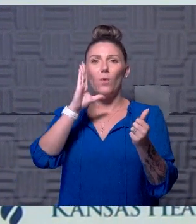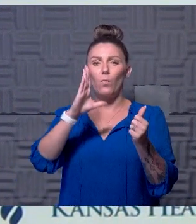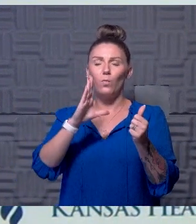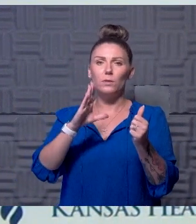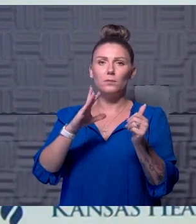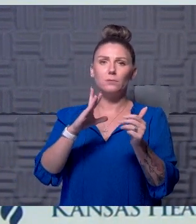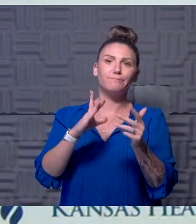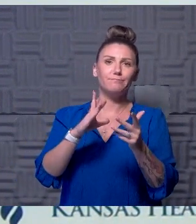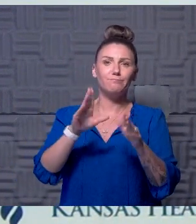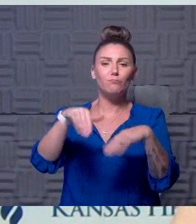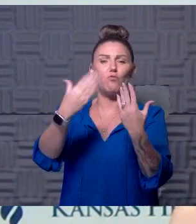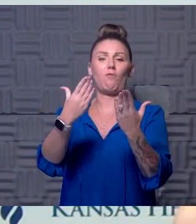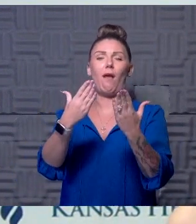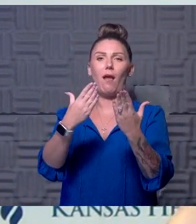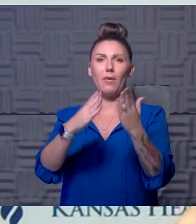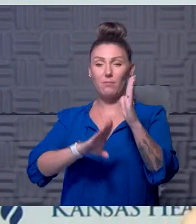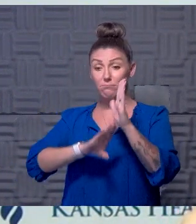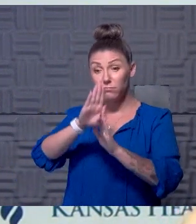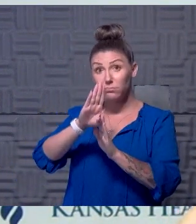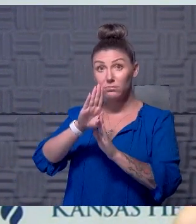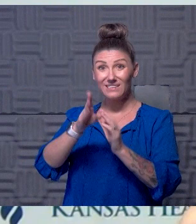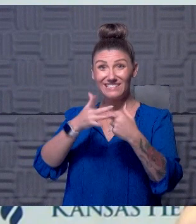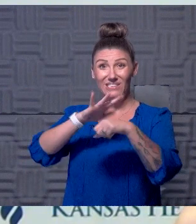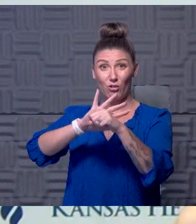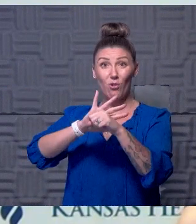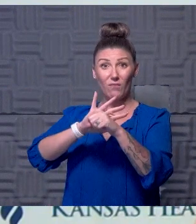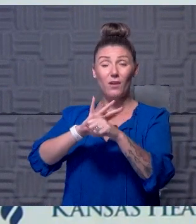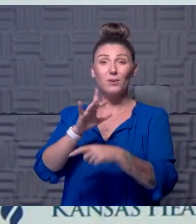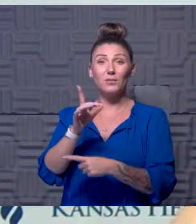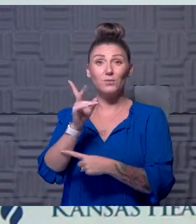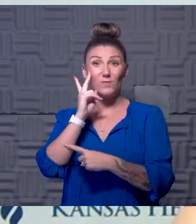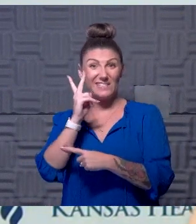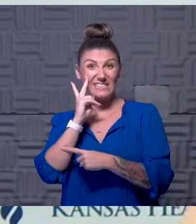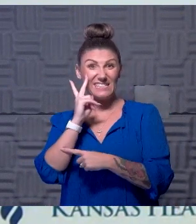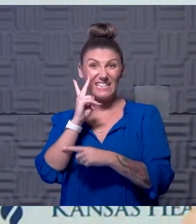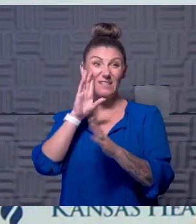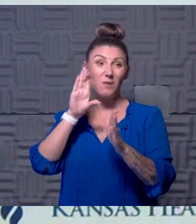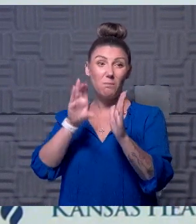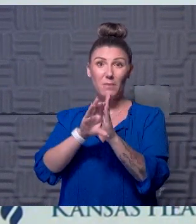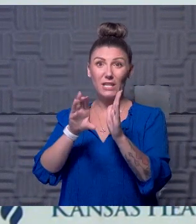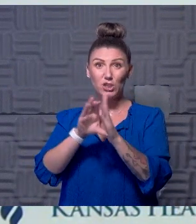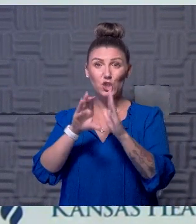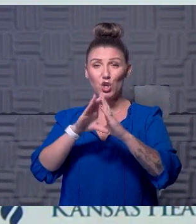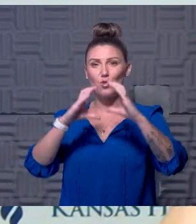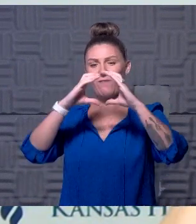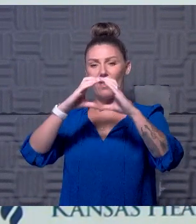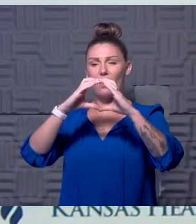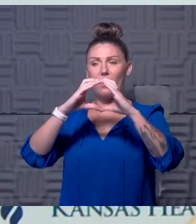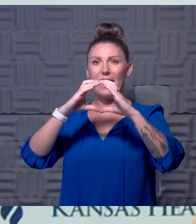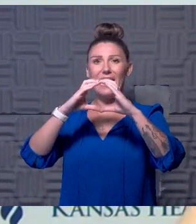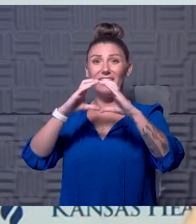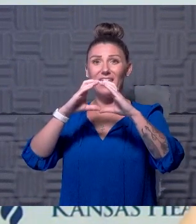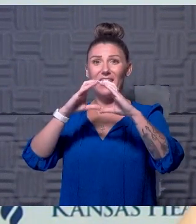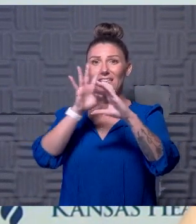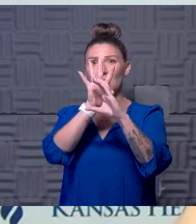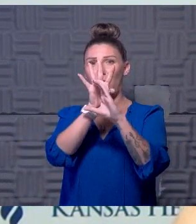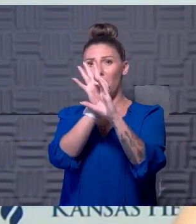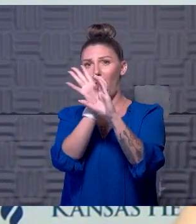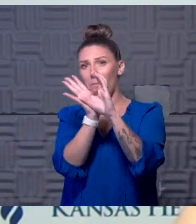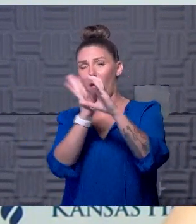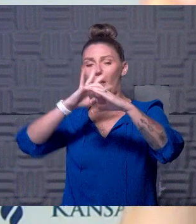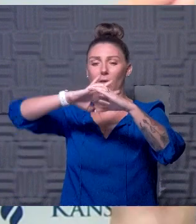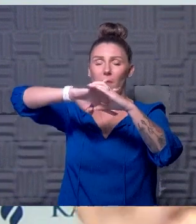of the coronavirus that you all have seen in those pictures. There's a virus like this, and it has little spikes. The tiny spike on